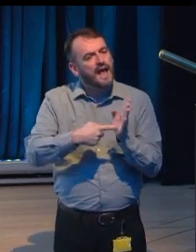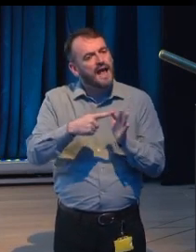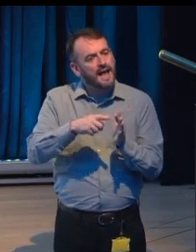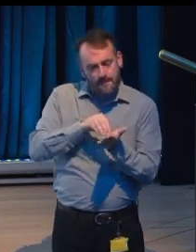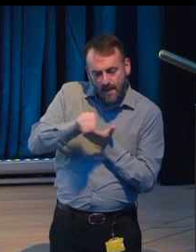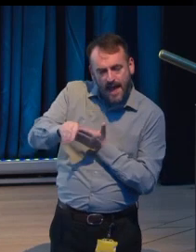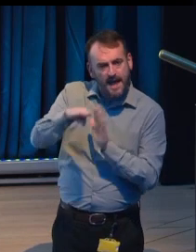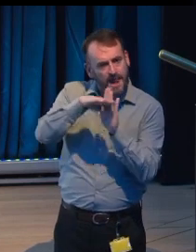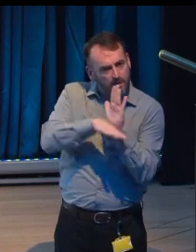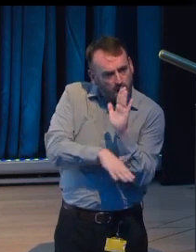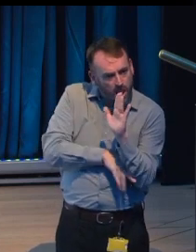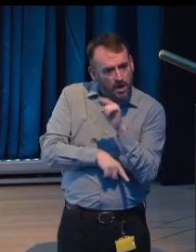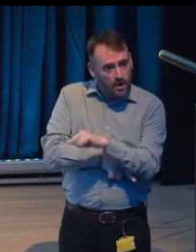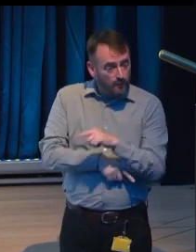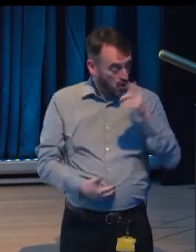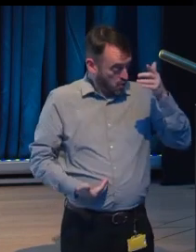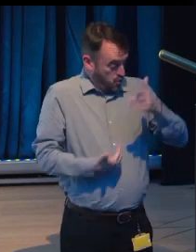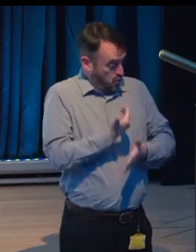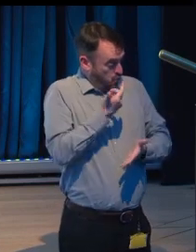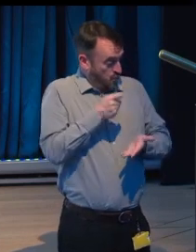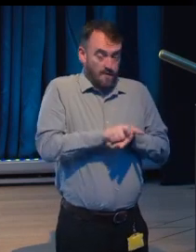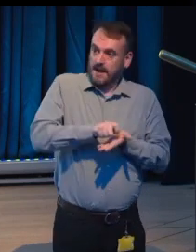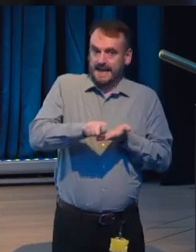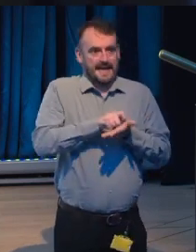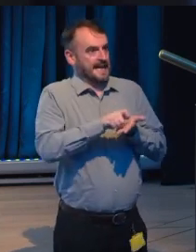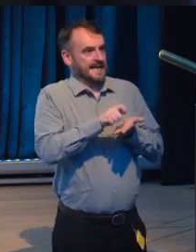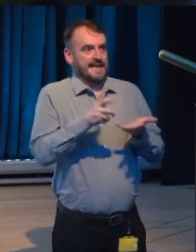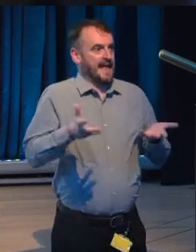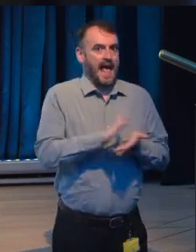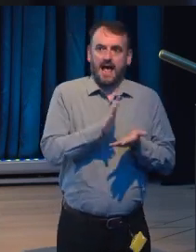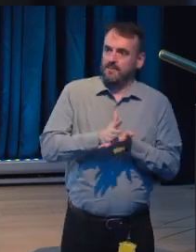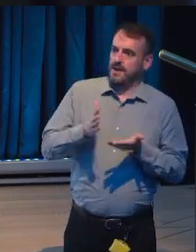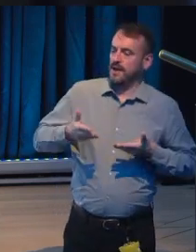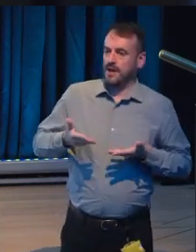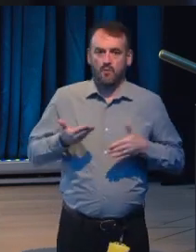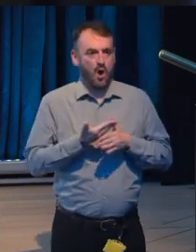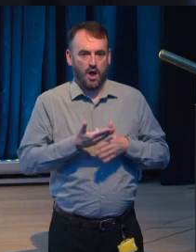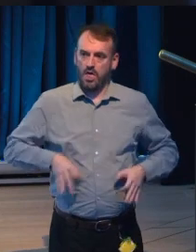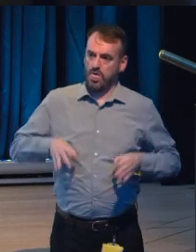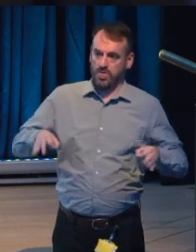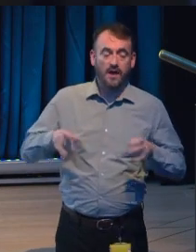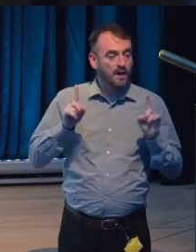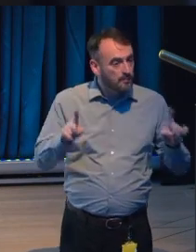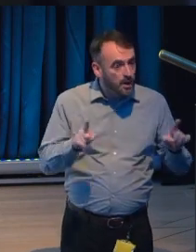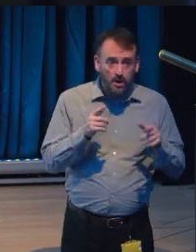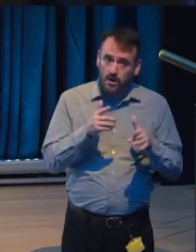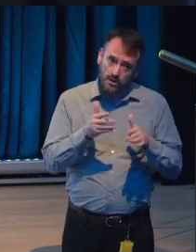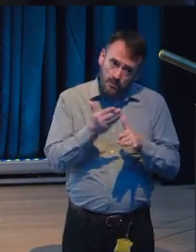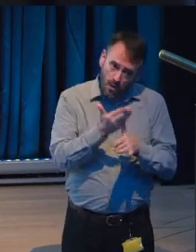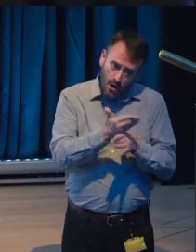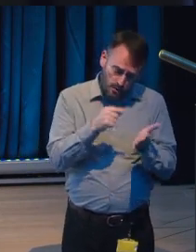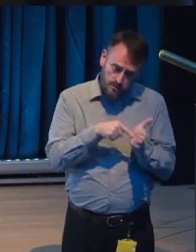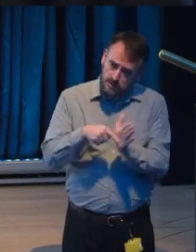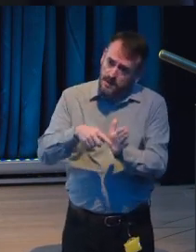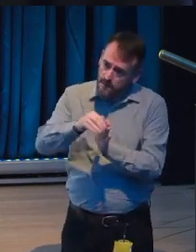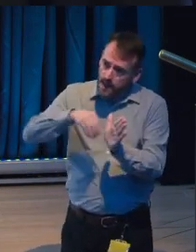writing. Just because it's a job you really want to do and you enjoy doing doesn't mean it isn't worth being paid properly for. If you're in any doubt